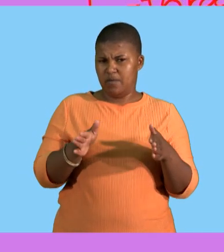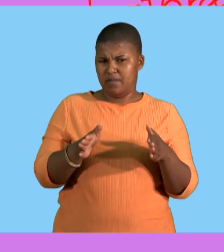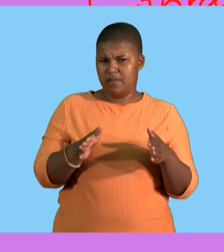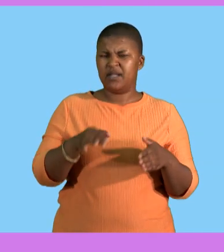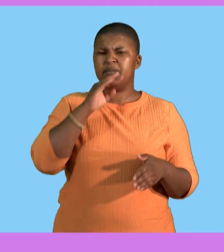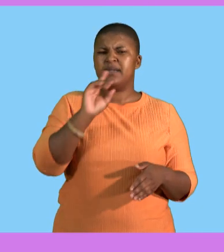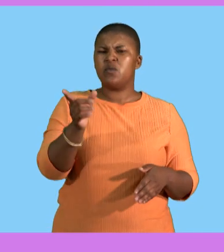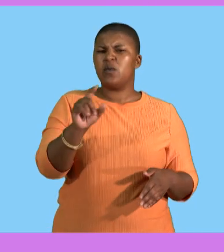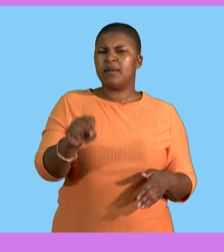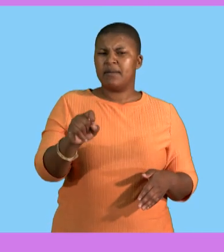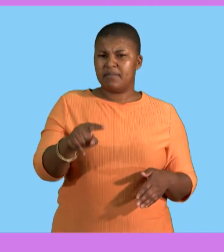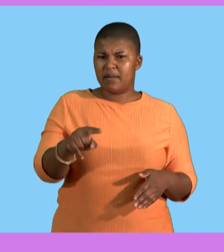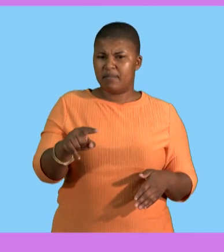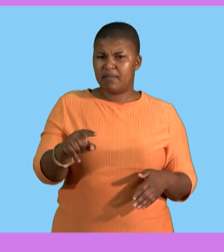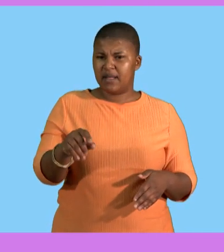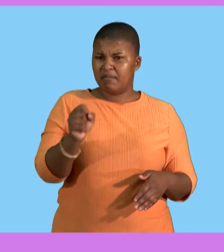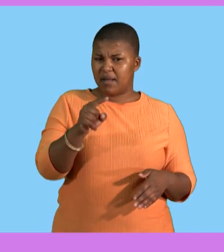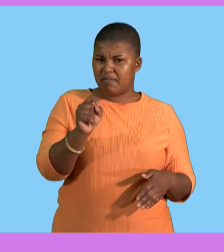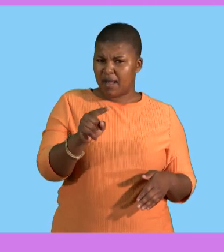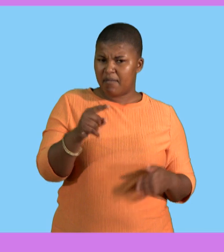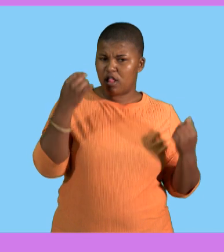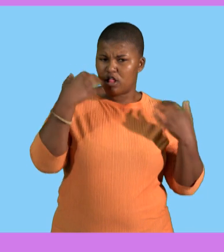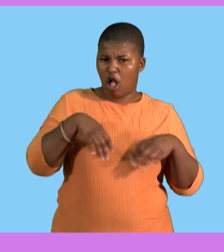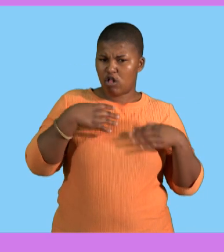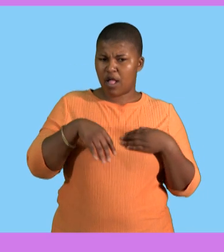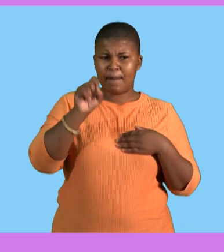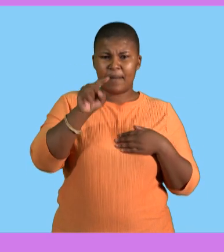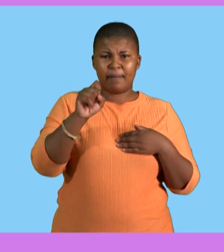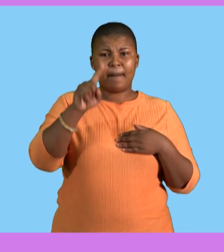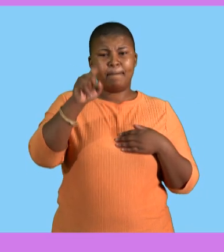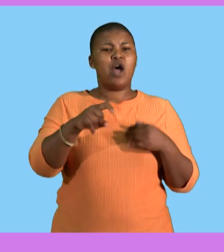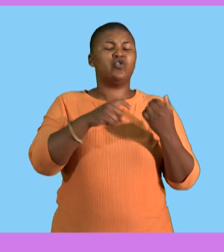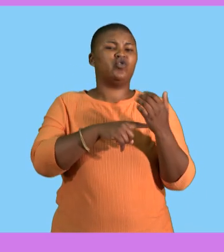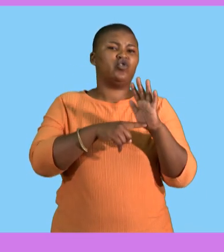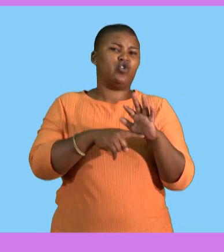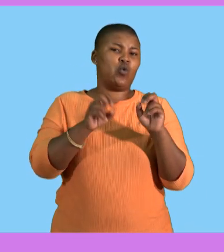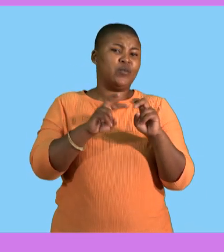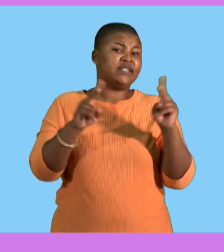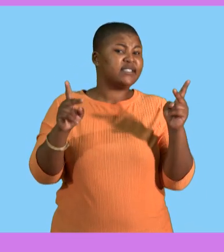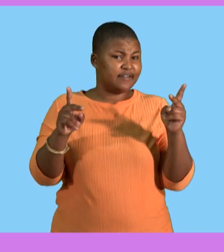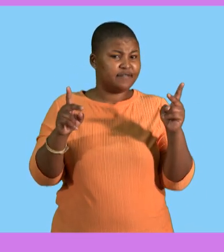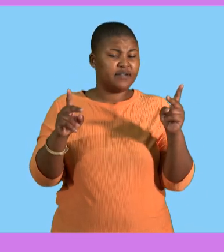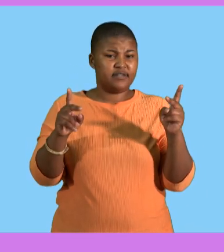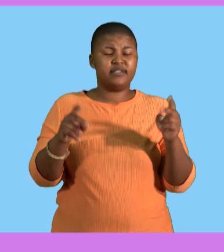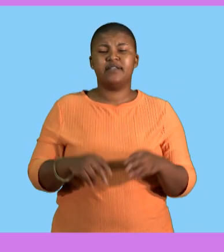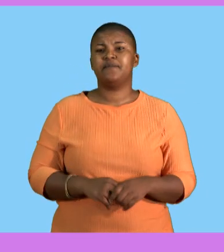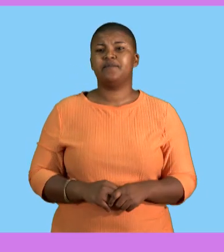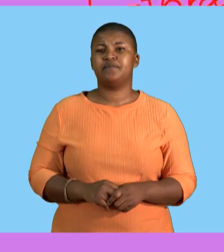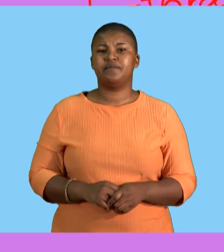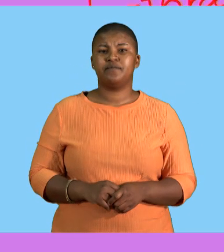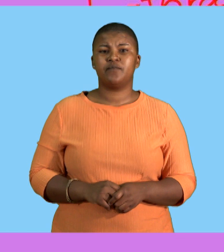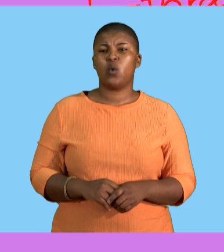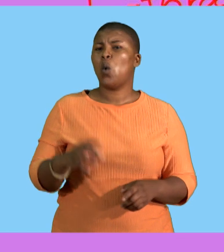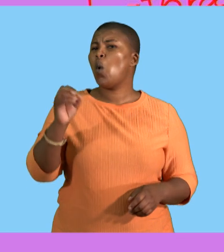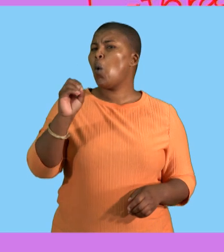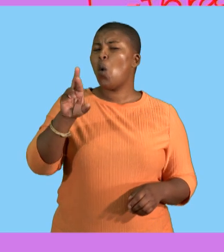this be then? Will it really be a closet? We need to show then the difference. Or he needs to be